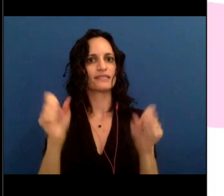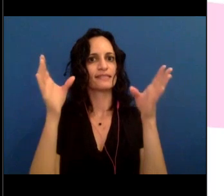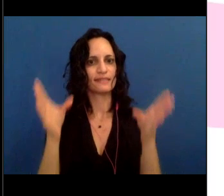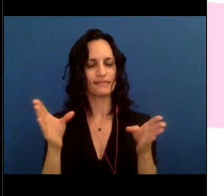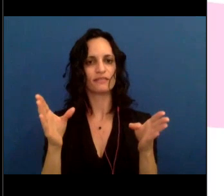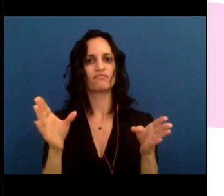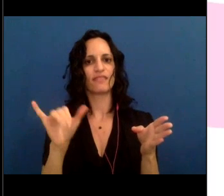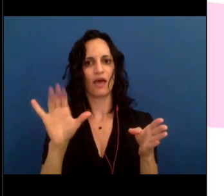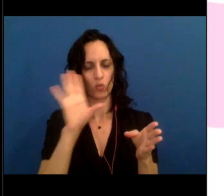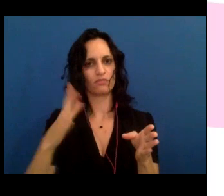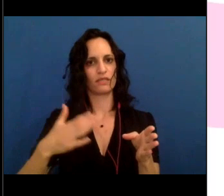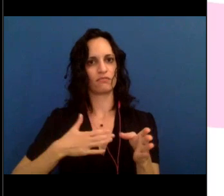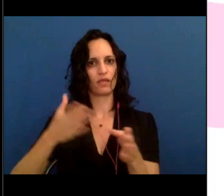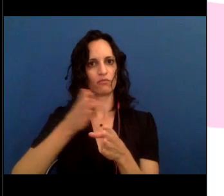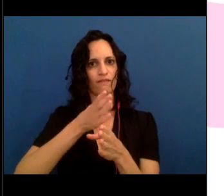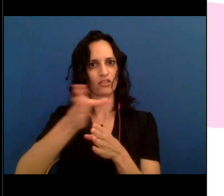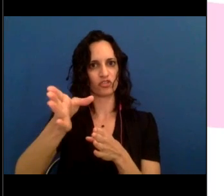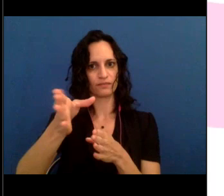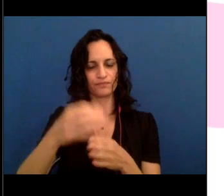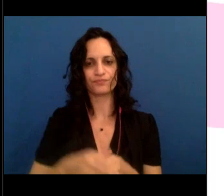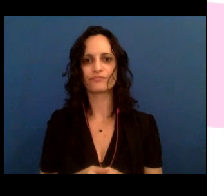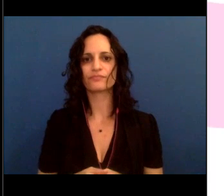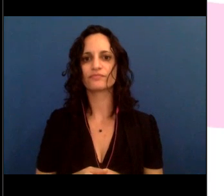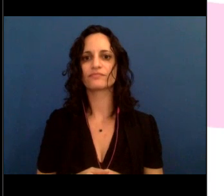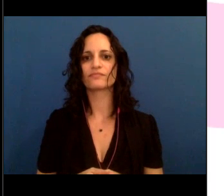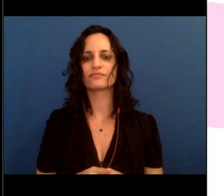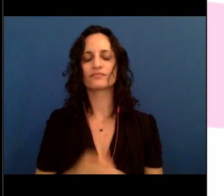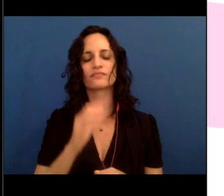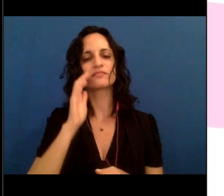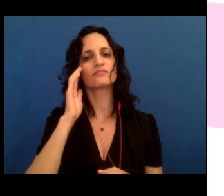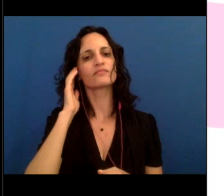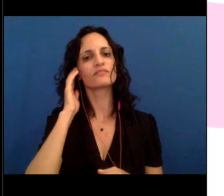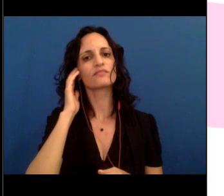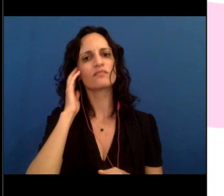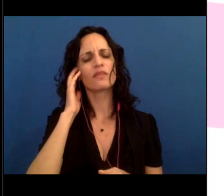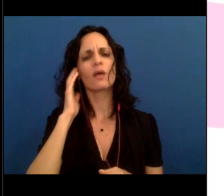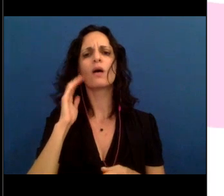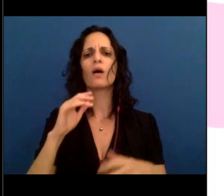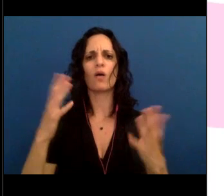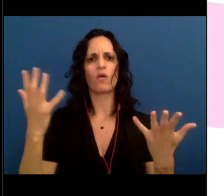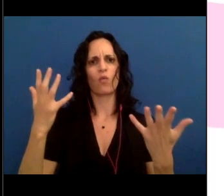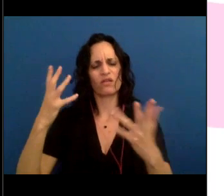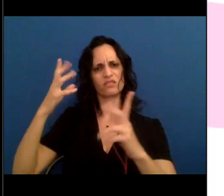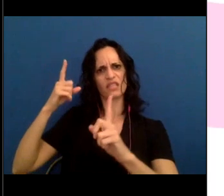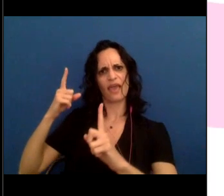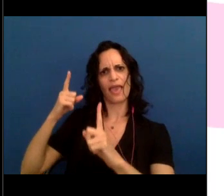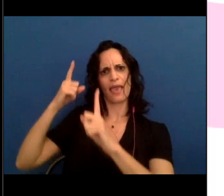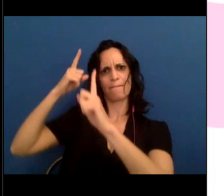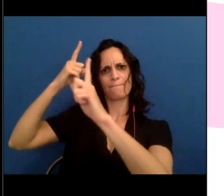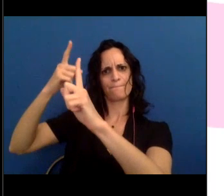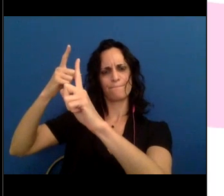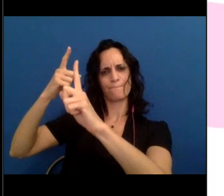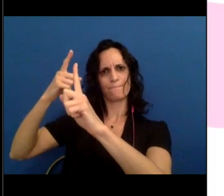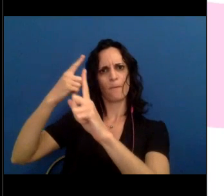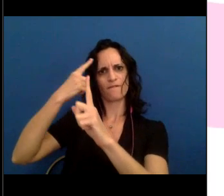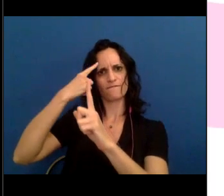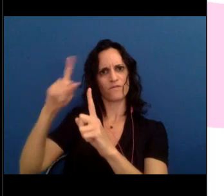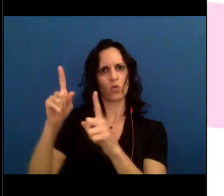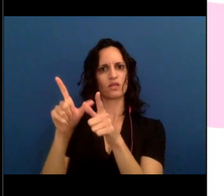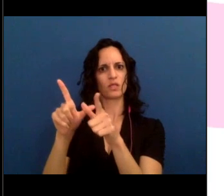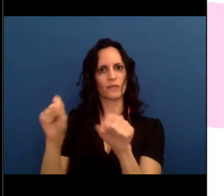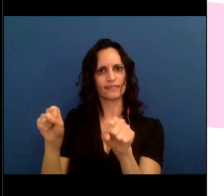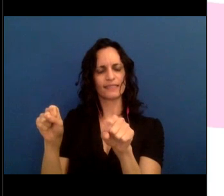that really leads me to go back to what the aims of linguistics are.